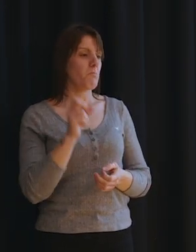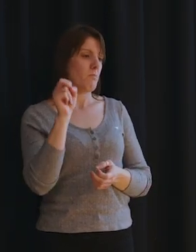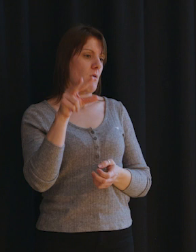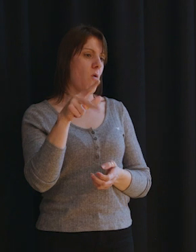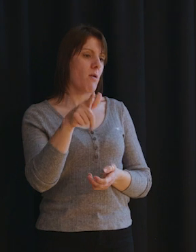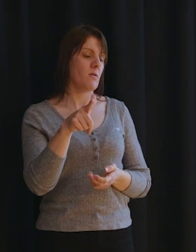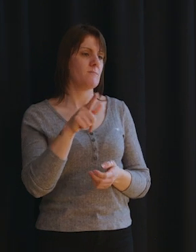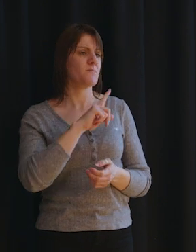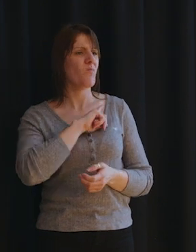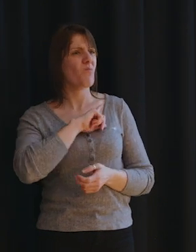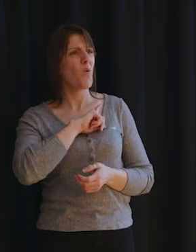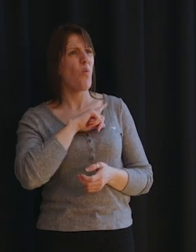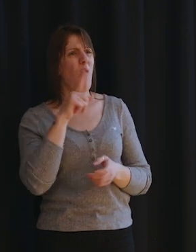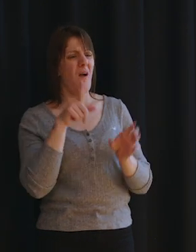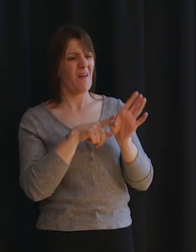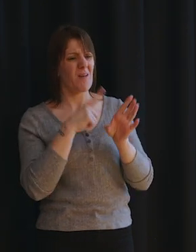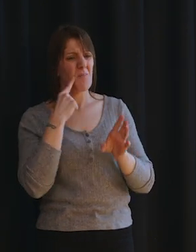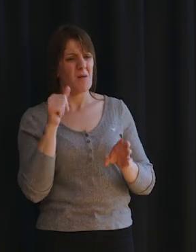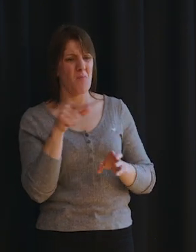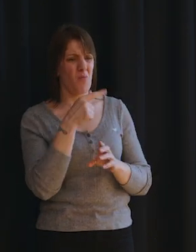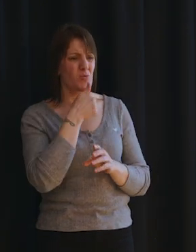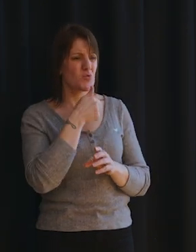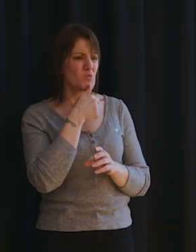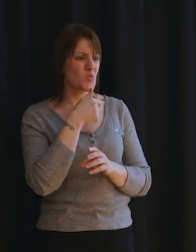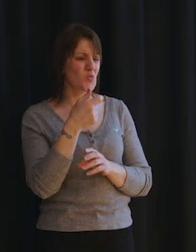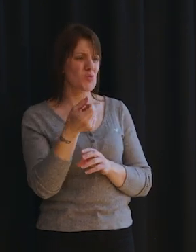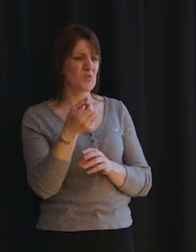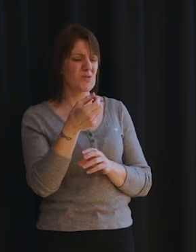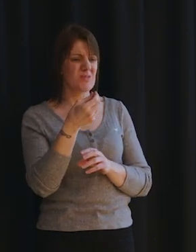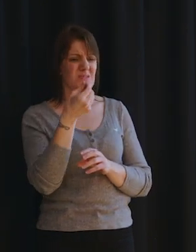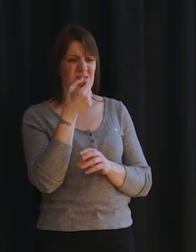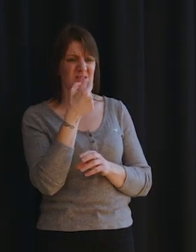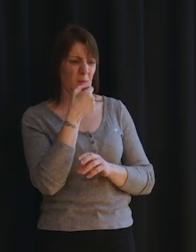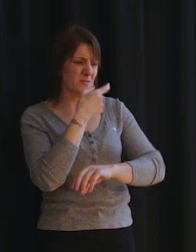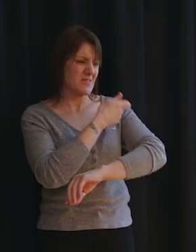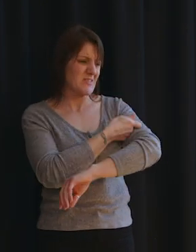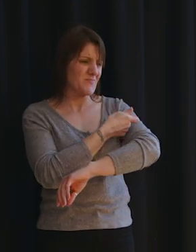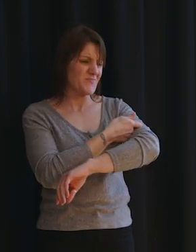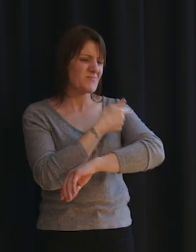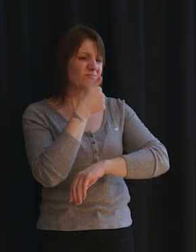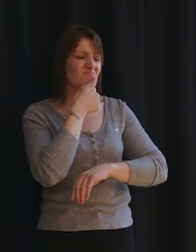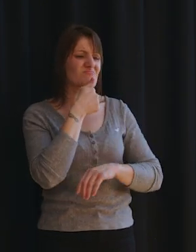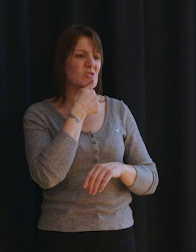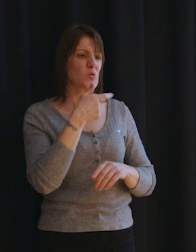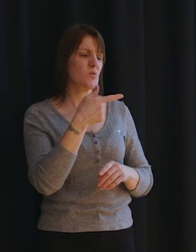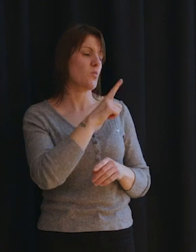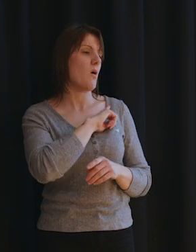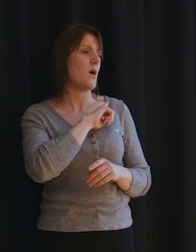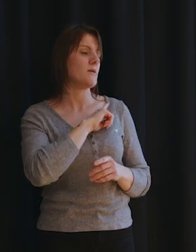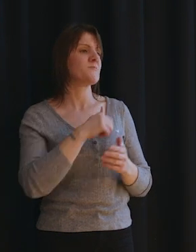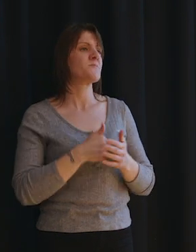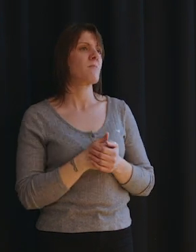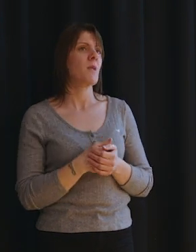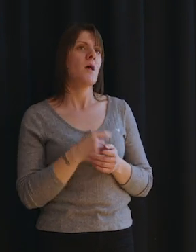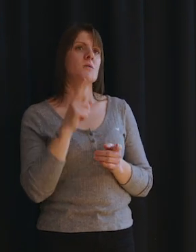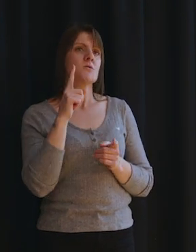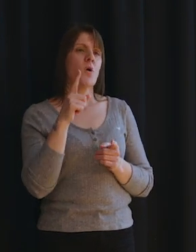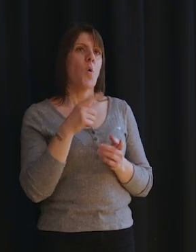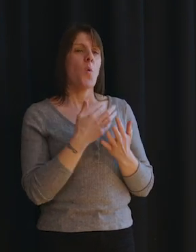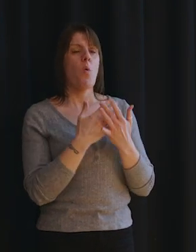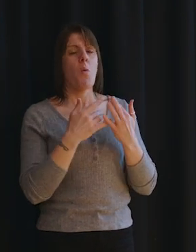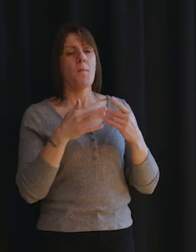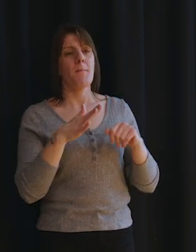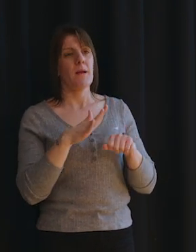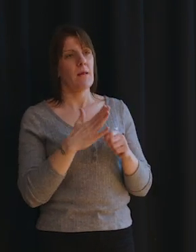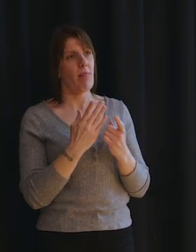Okay, so why do young people use substances? There are many reasons. Now, one of the things, going back to the other slide we